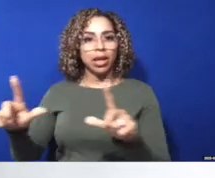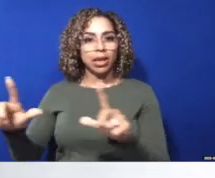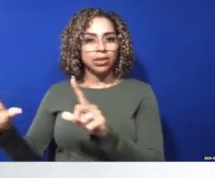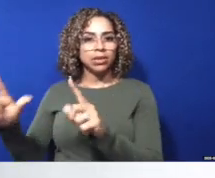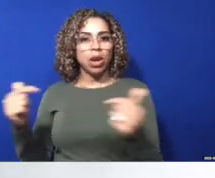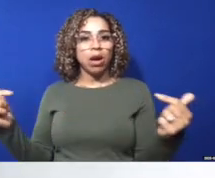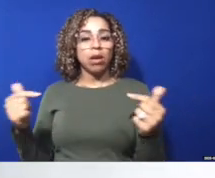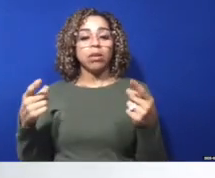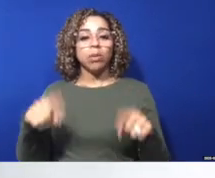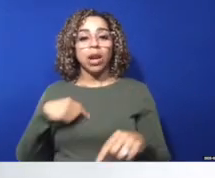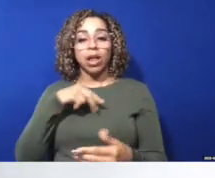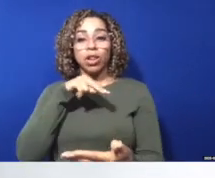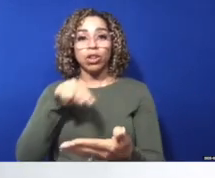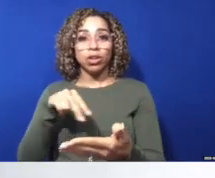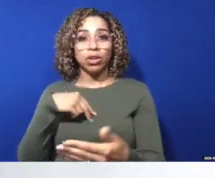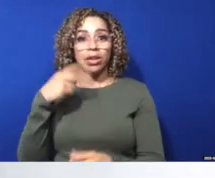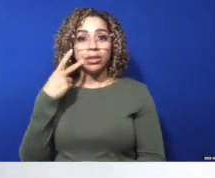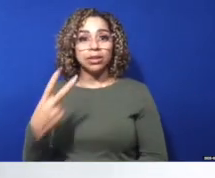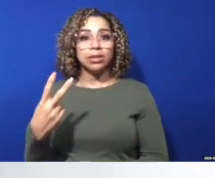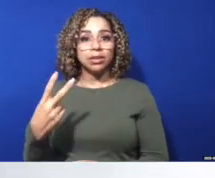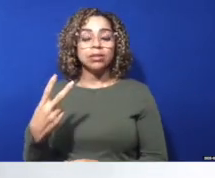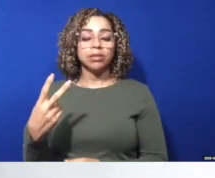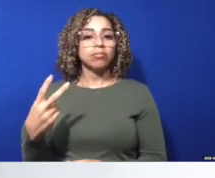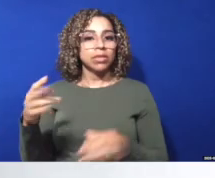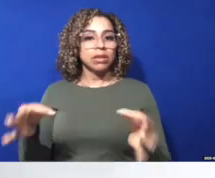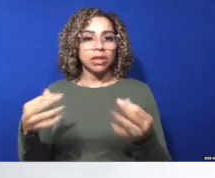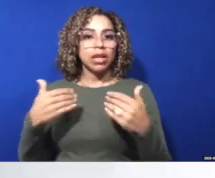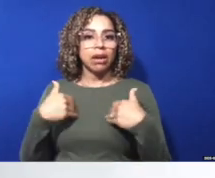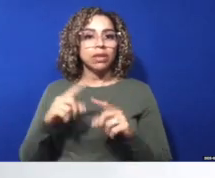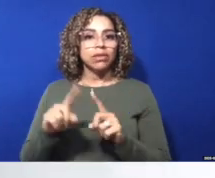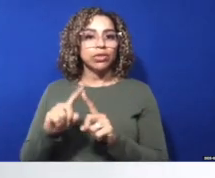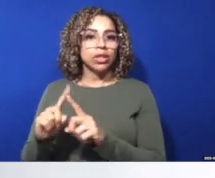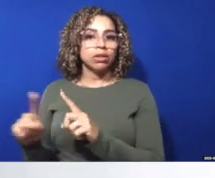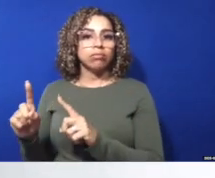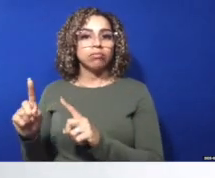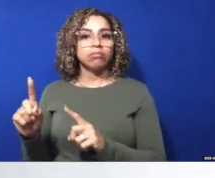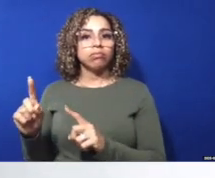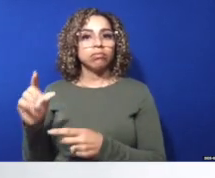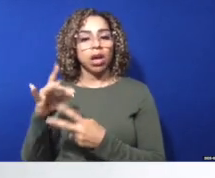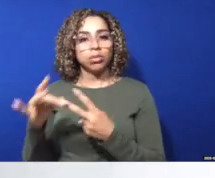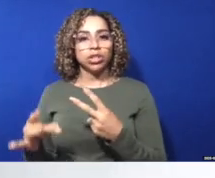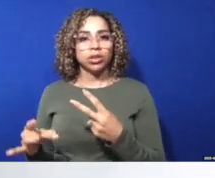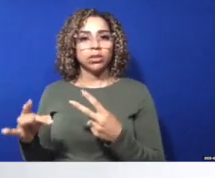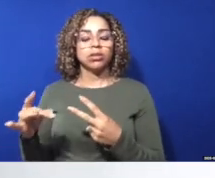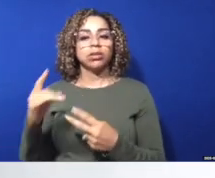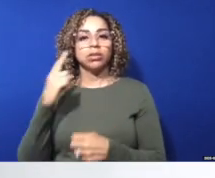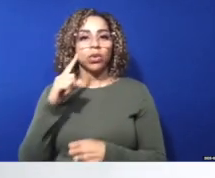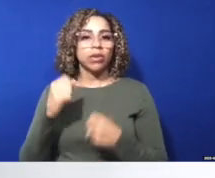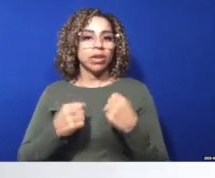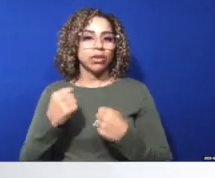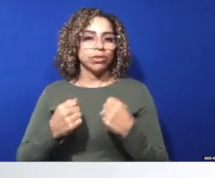go on there, I do see that there are definitely different alternatives for vehicles